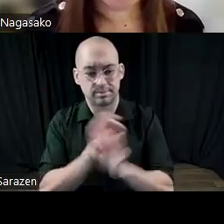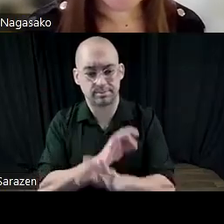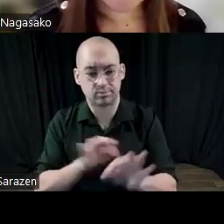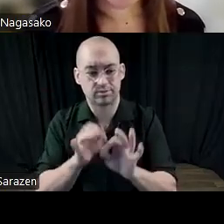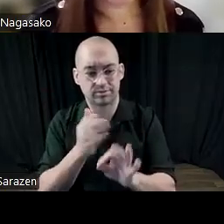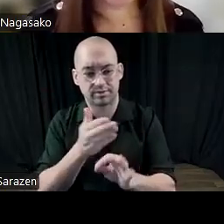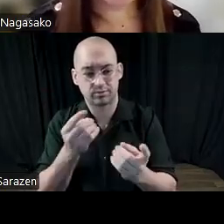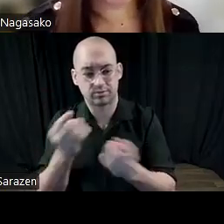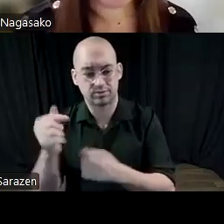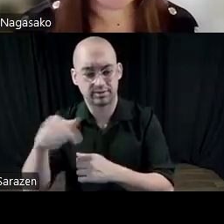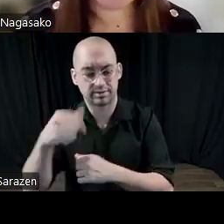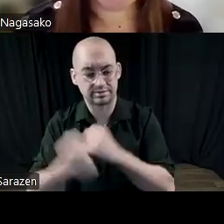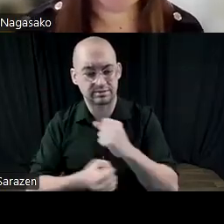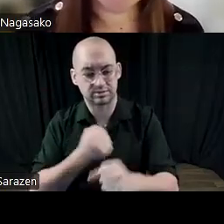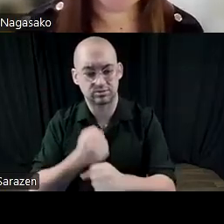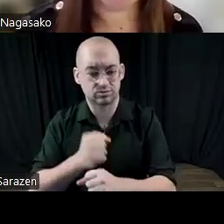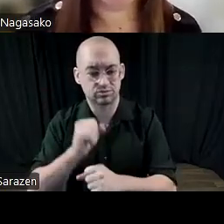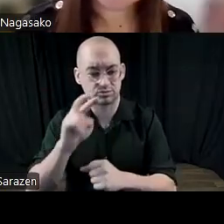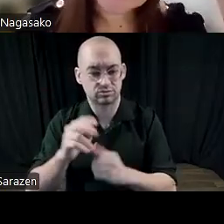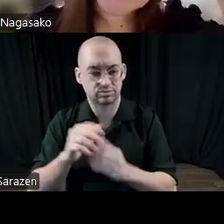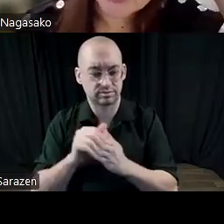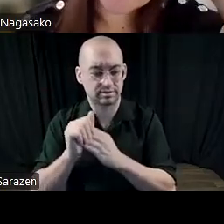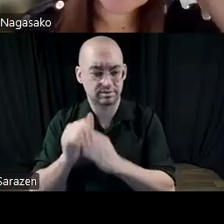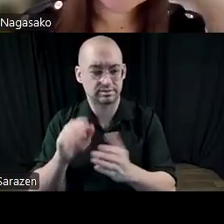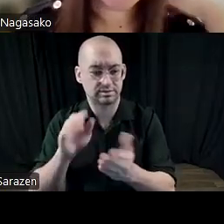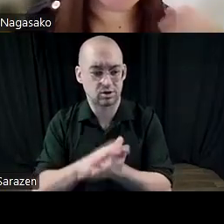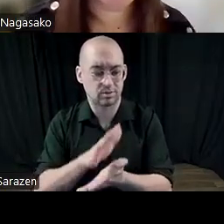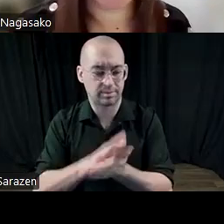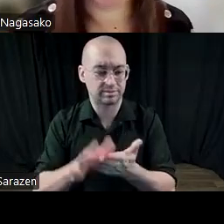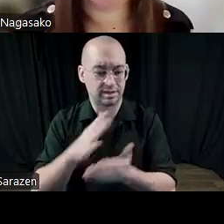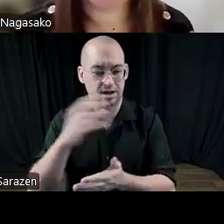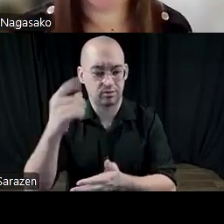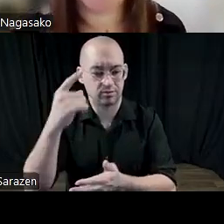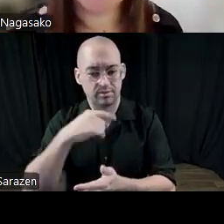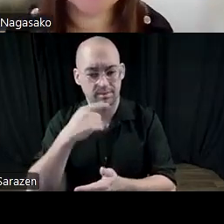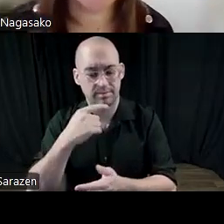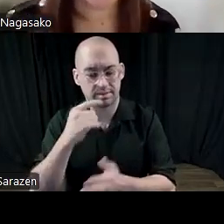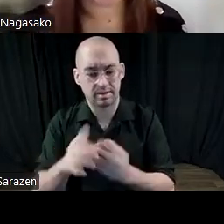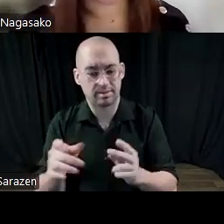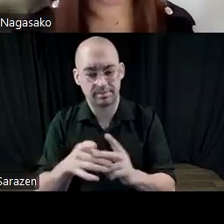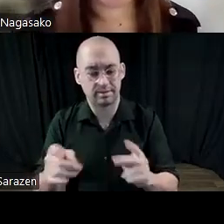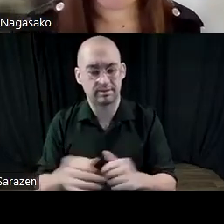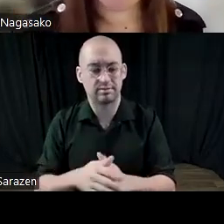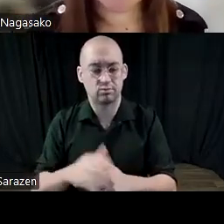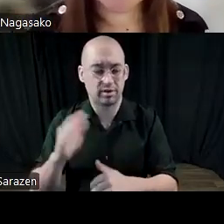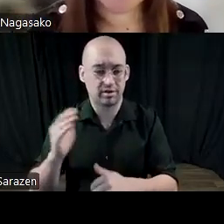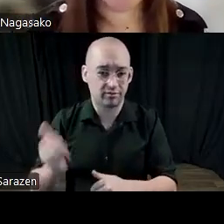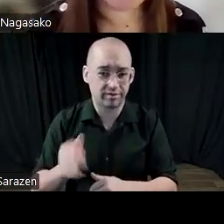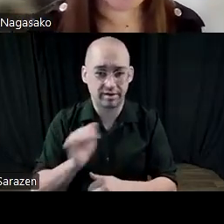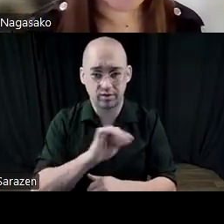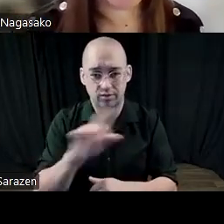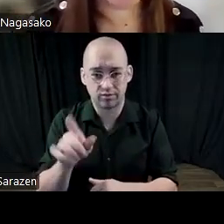to be putting out 2 guidance documents, and those are going to be out for public comment. And we're really inviting all of you to share